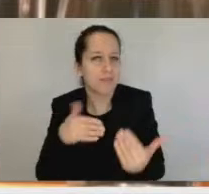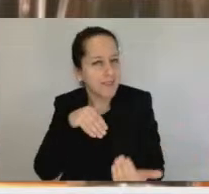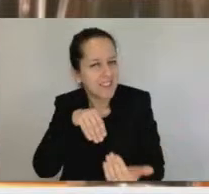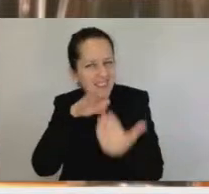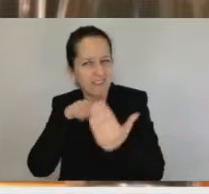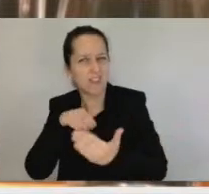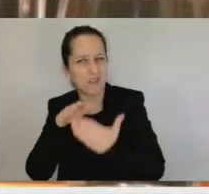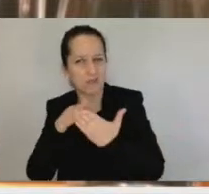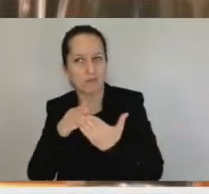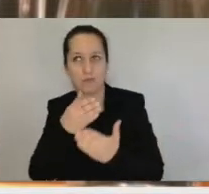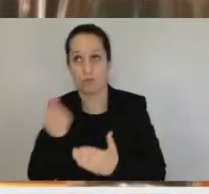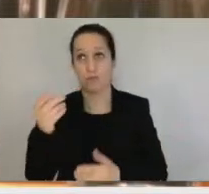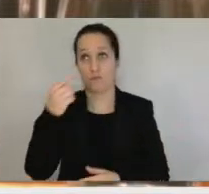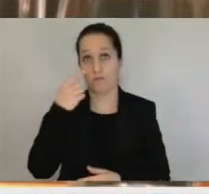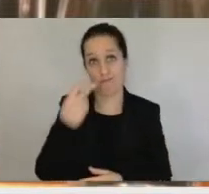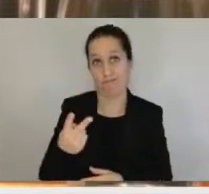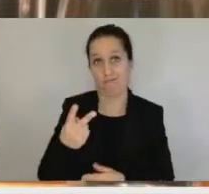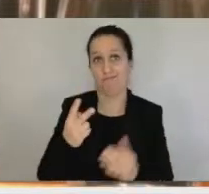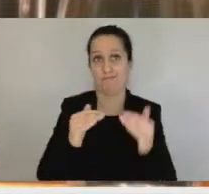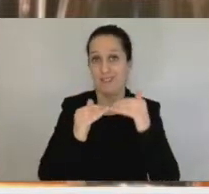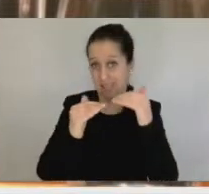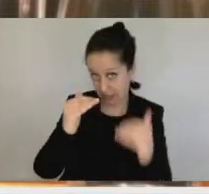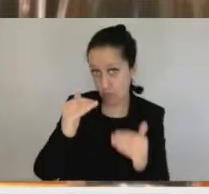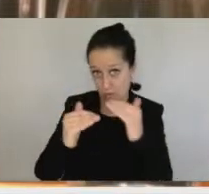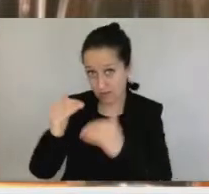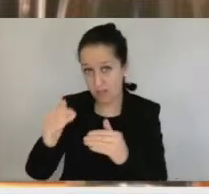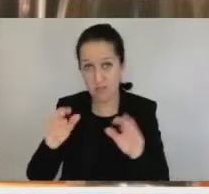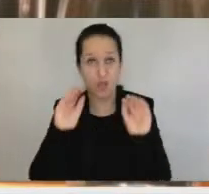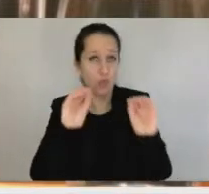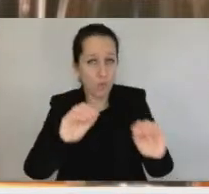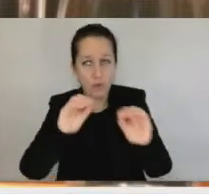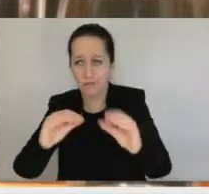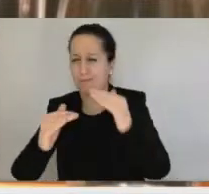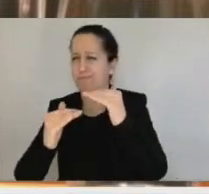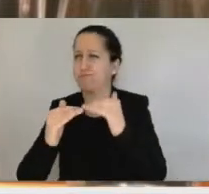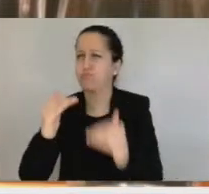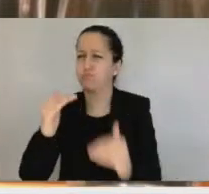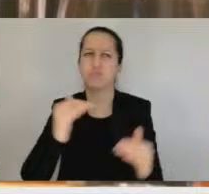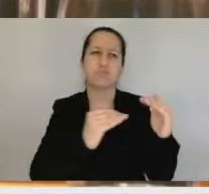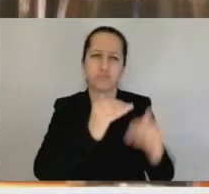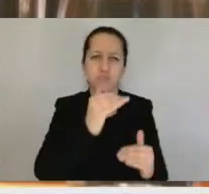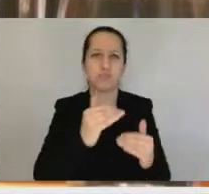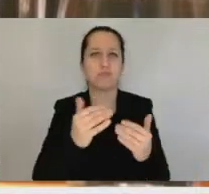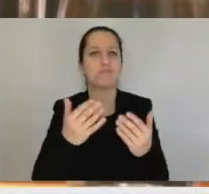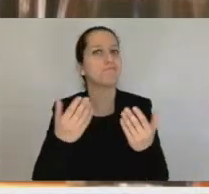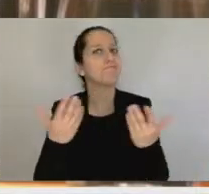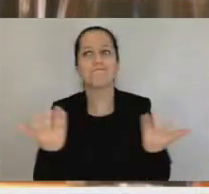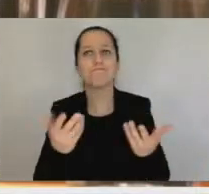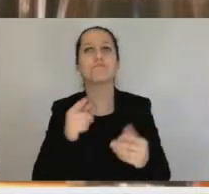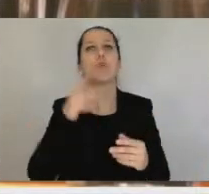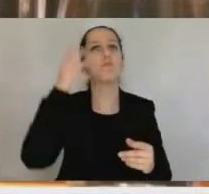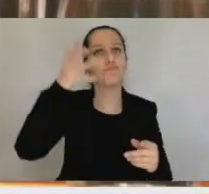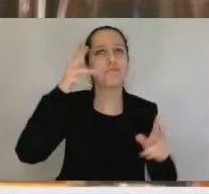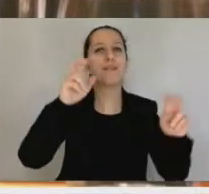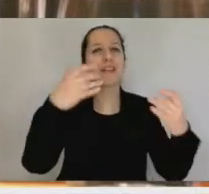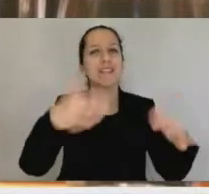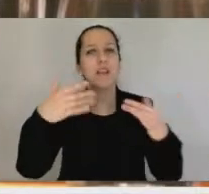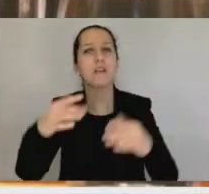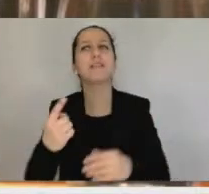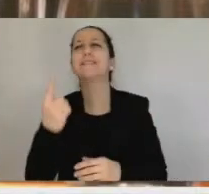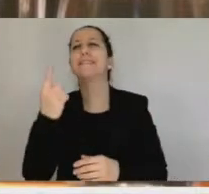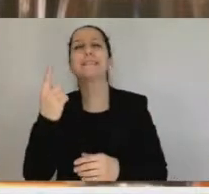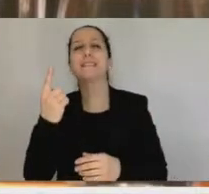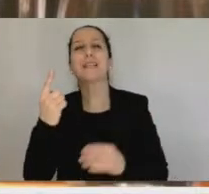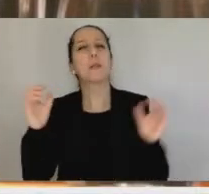you identify in the analysis of educational inequality in the region that still have not been